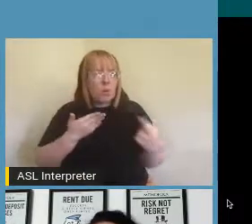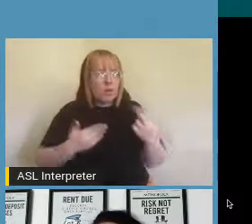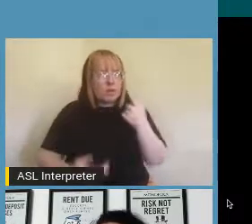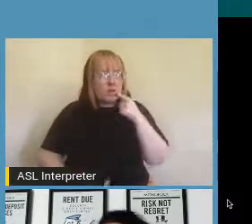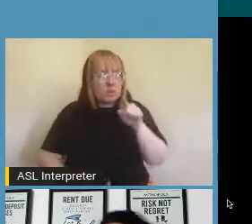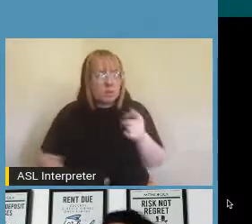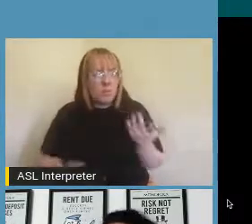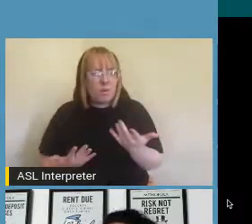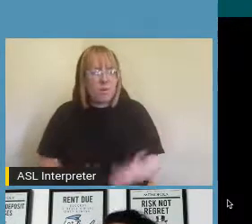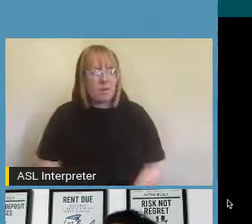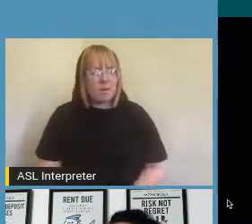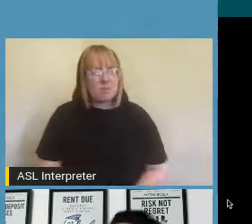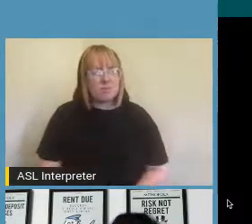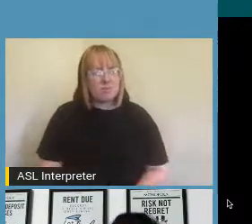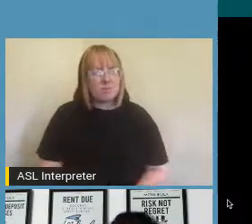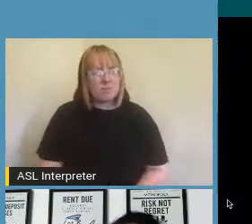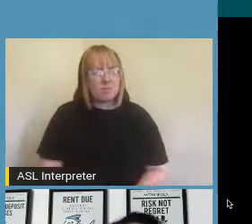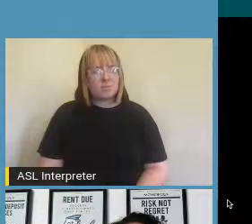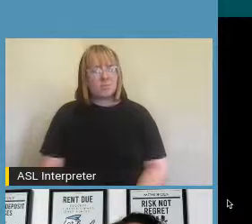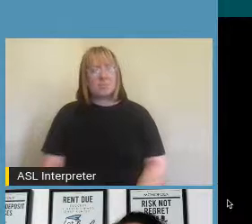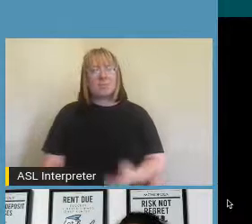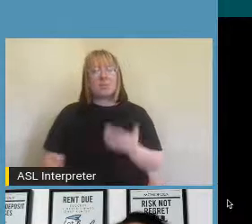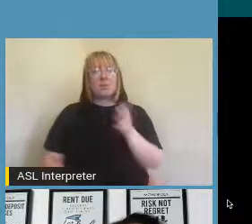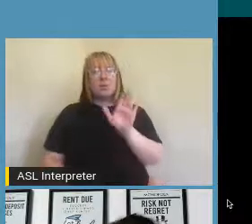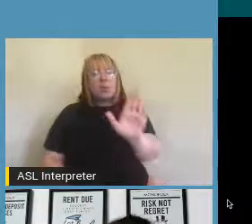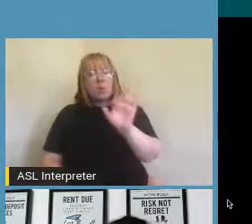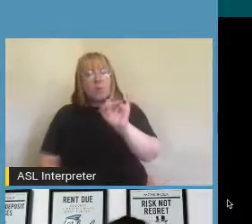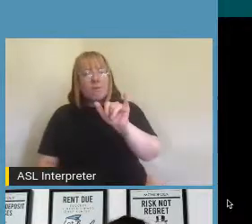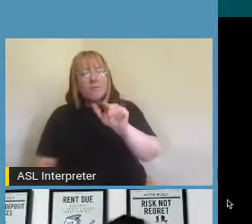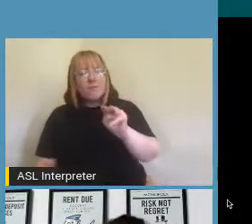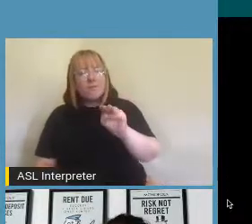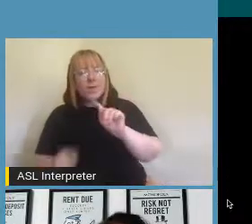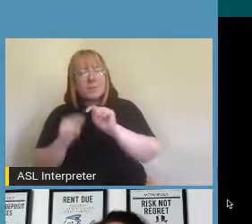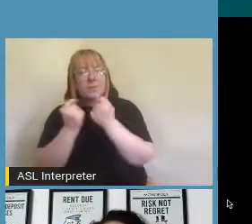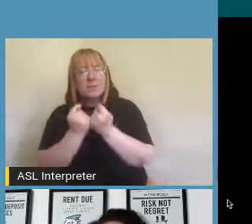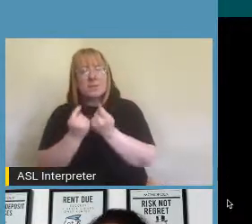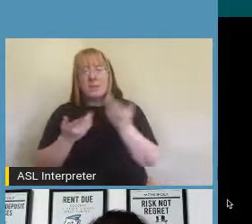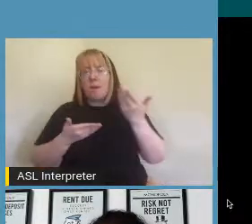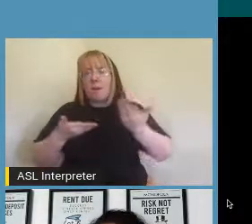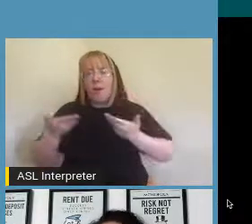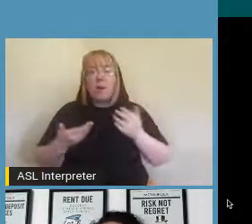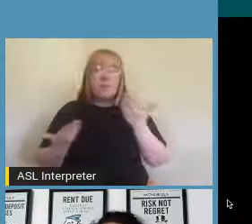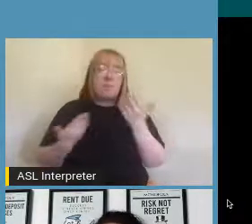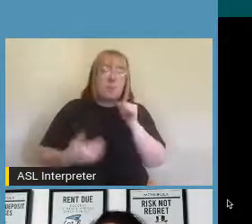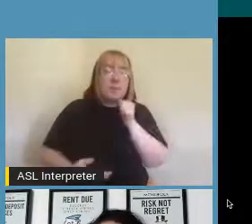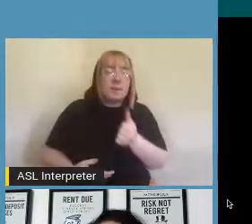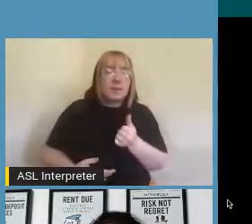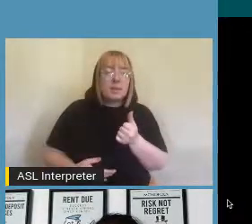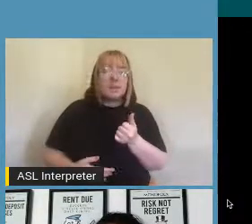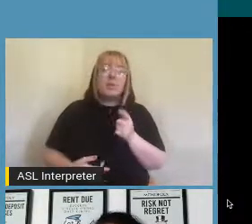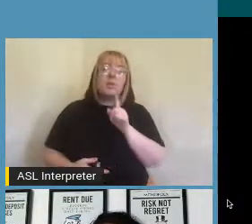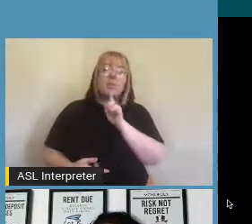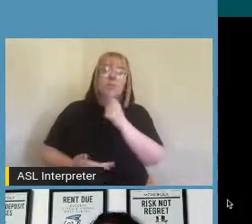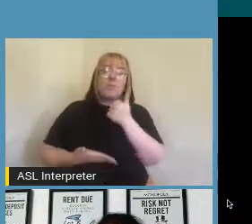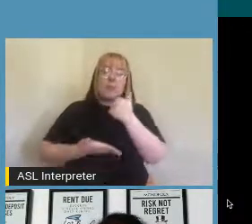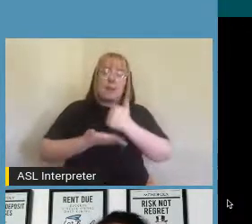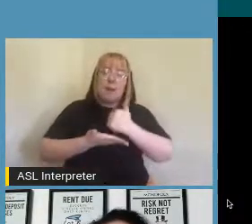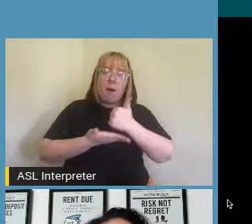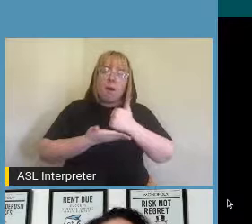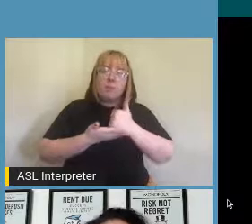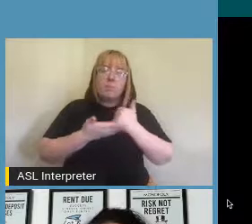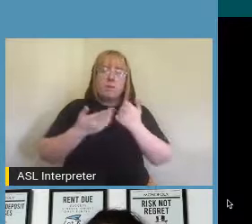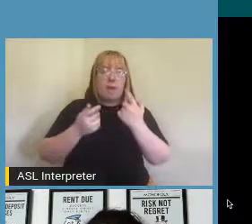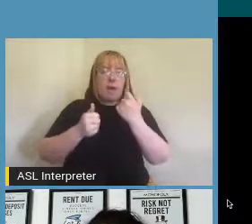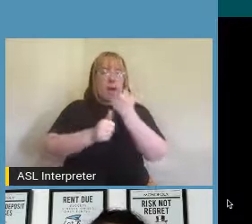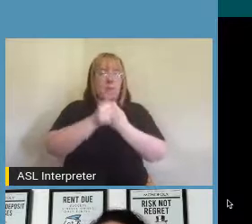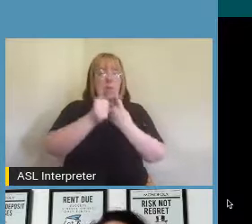yourself or for your film team that maybe you have hired or not, this really, again, helps to align everyone on what